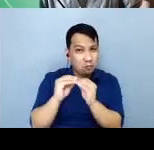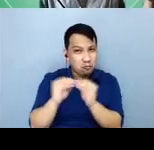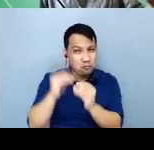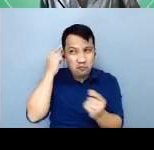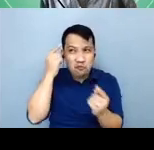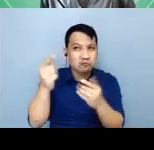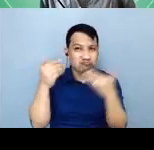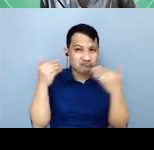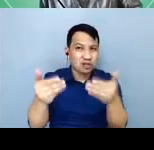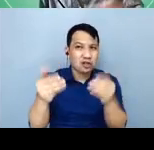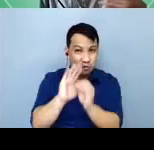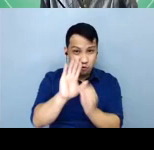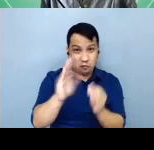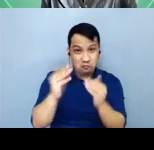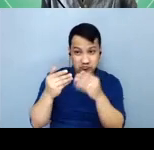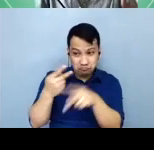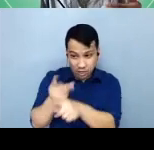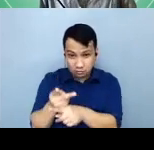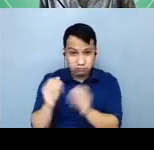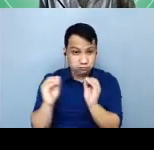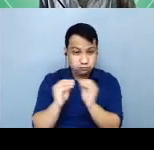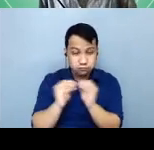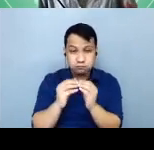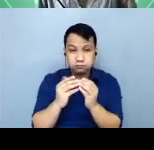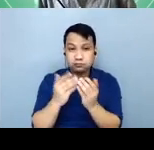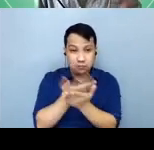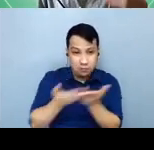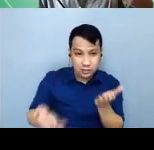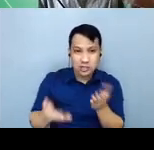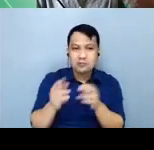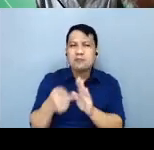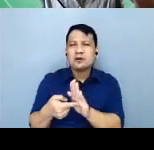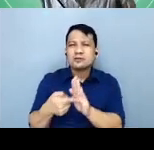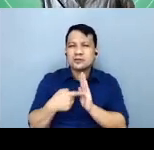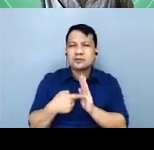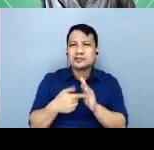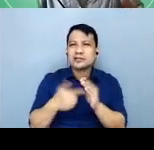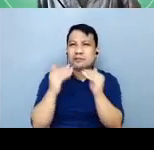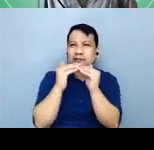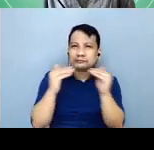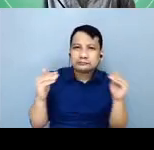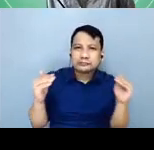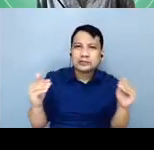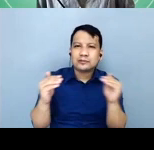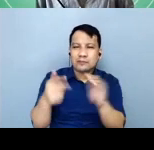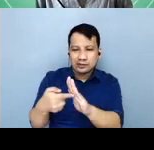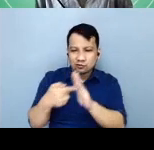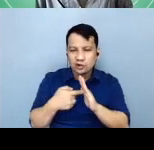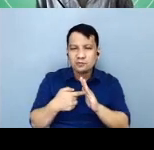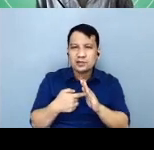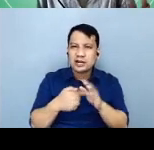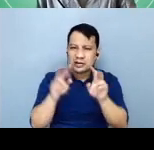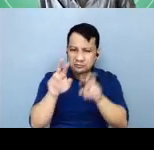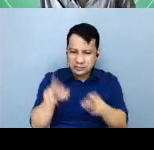most sustainable way of manufacturing, of sourcing the materials, it requires a similar level of dedication to researching about the